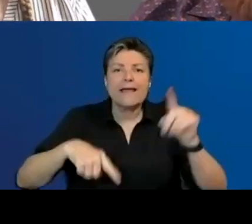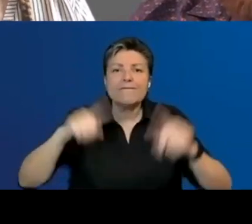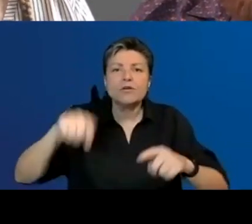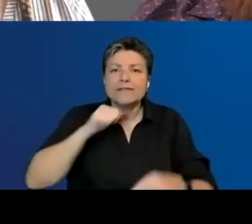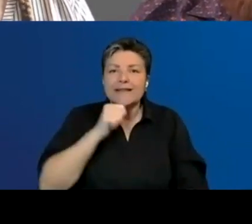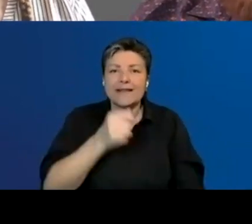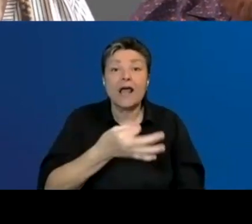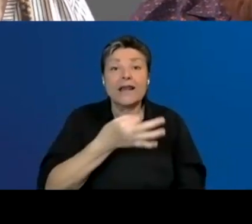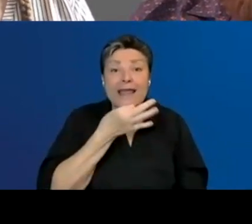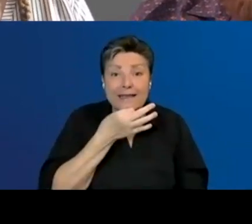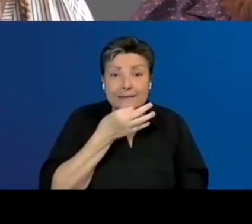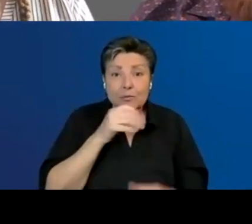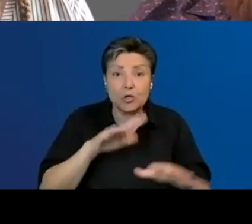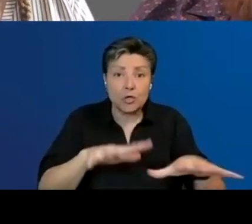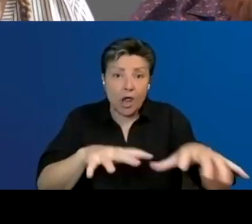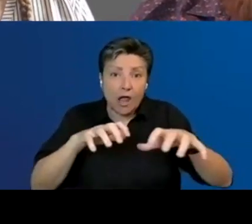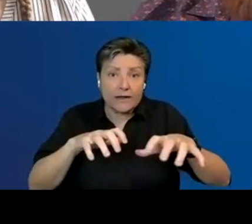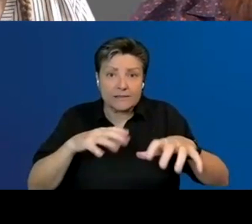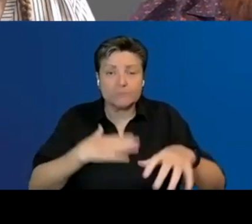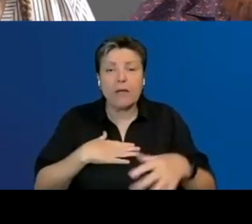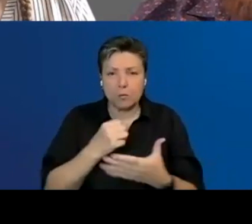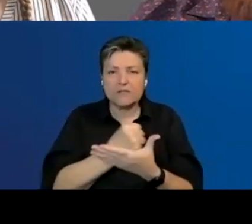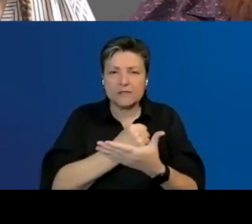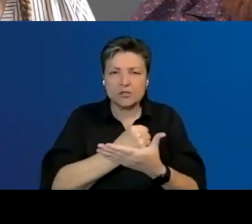since mine was a scripted podcast.